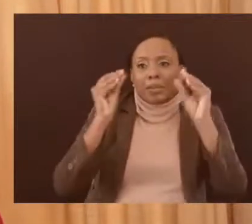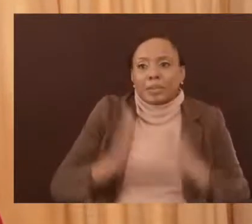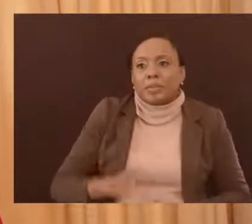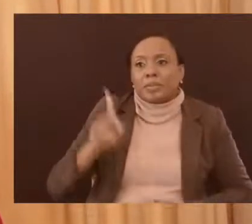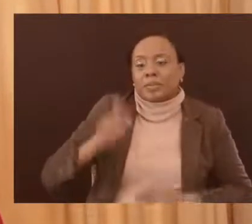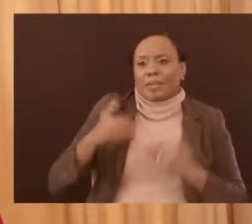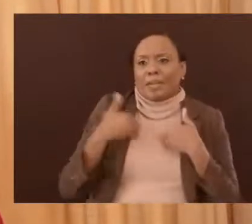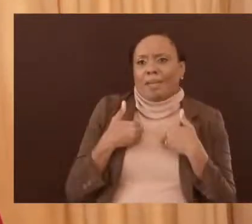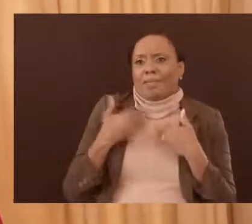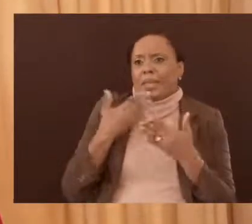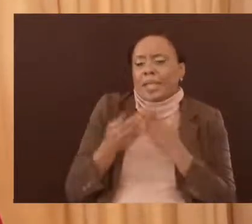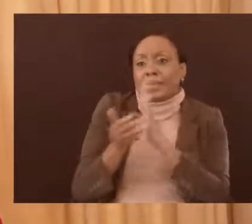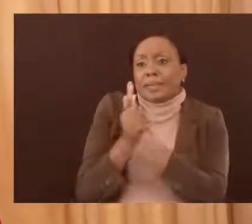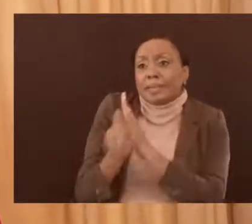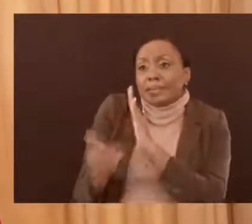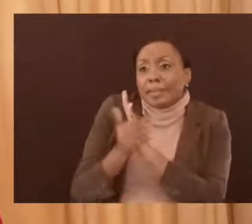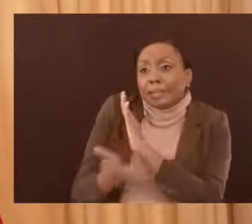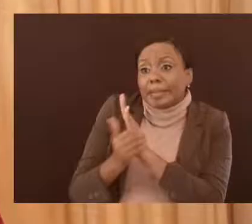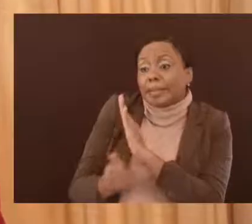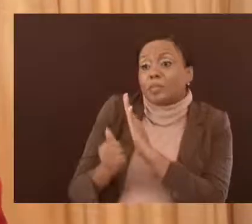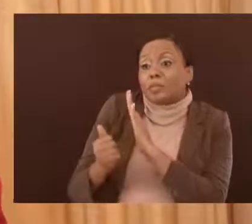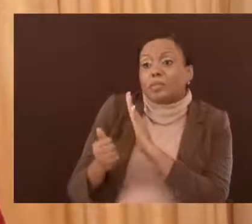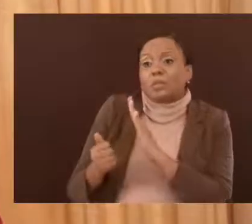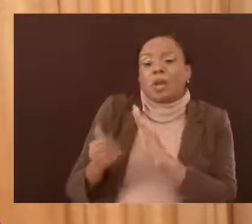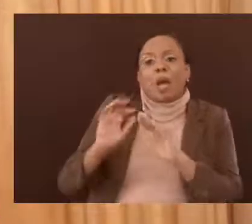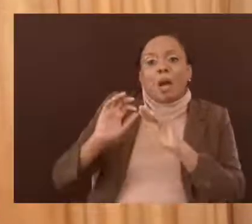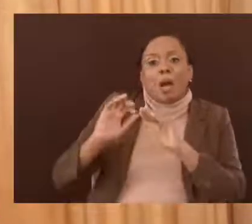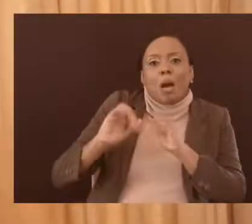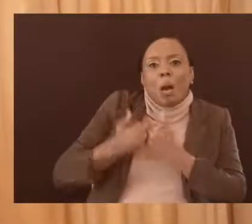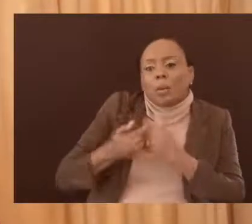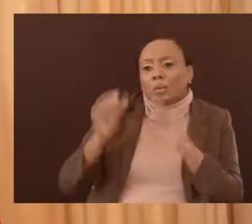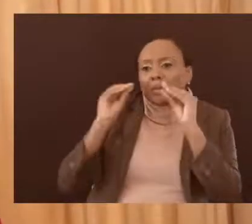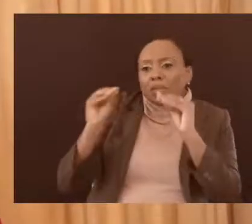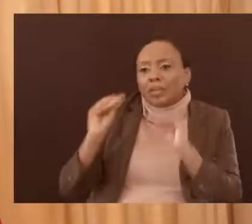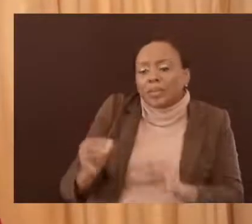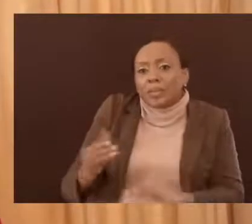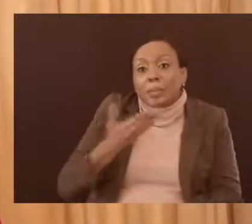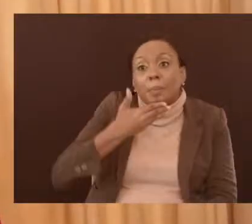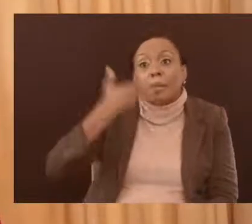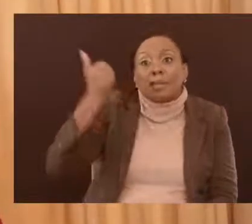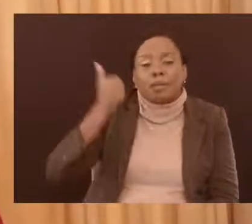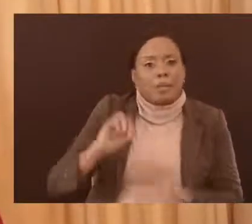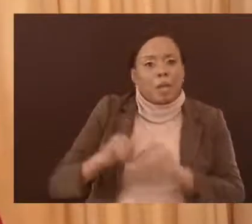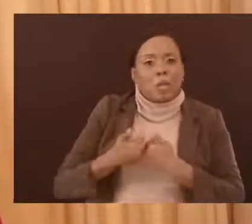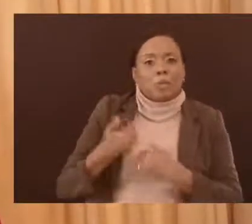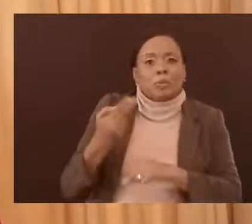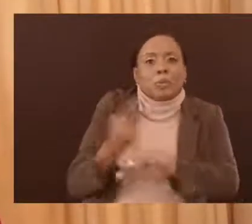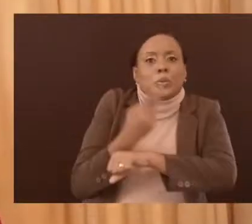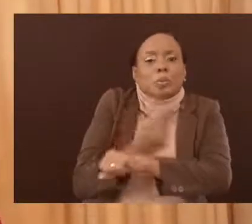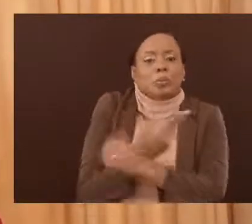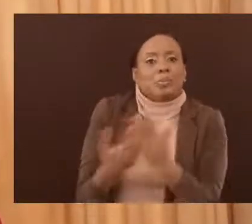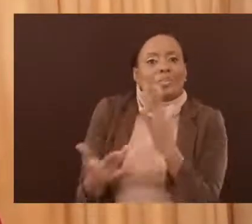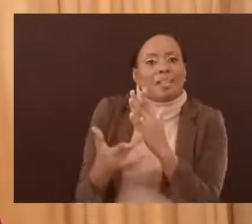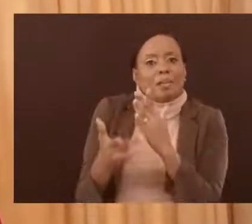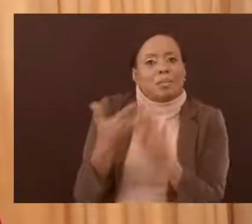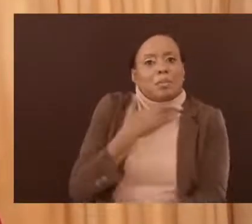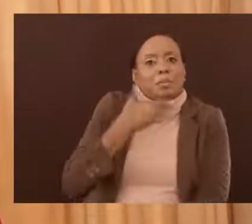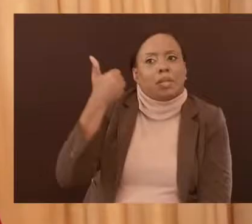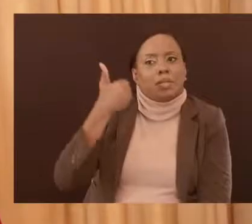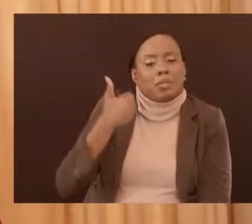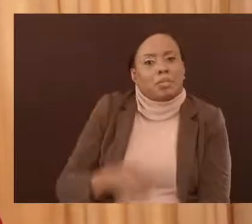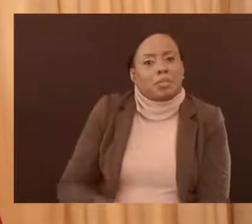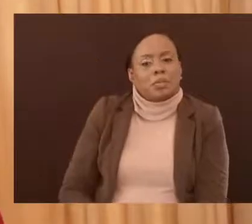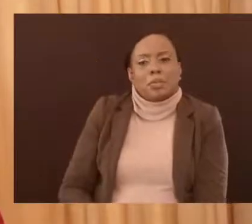able to transform from the pedagogical side into the use of technology. It does not mean that we stop doing any of these